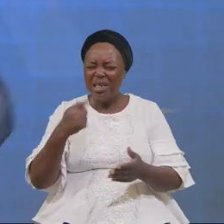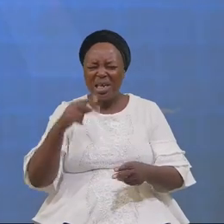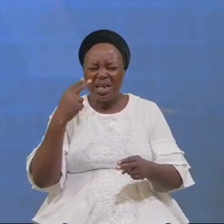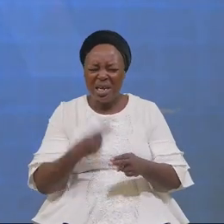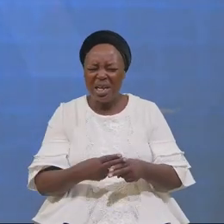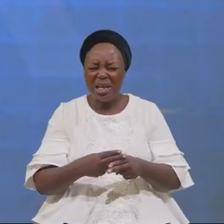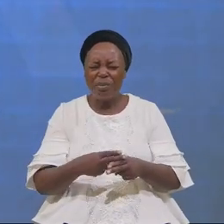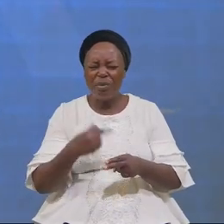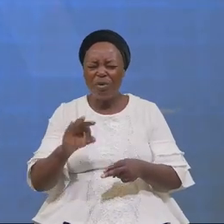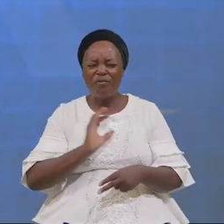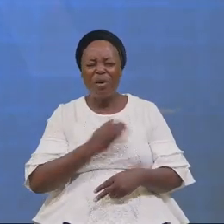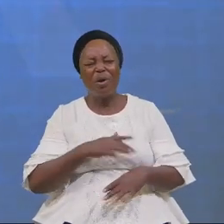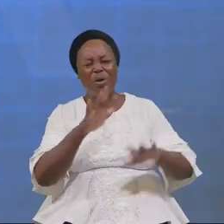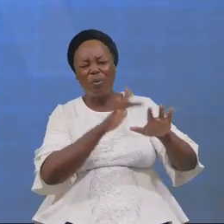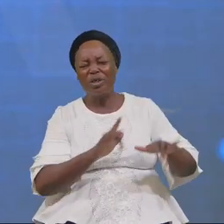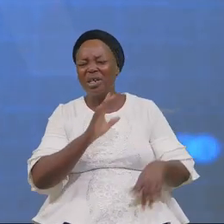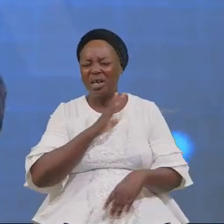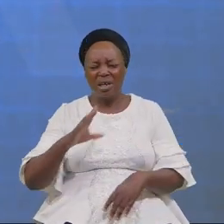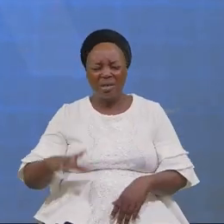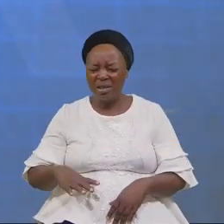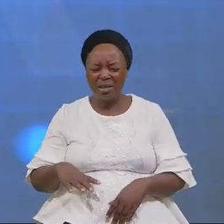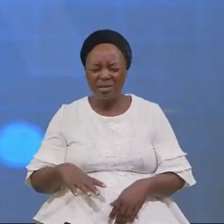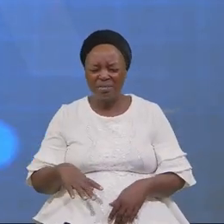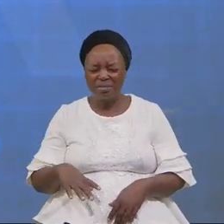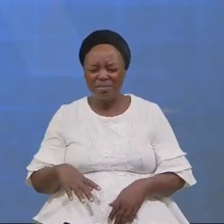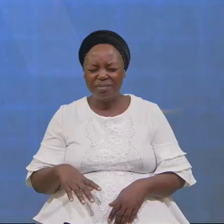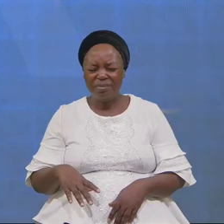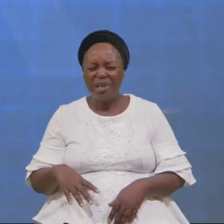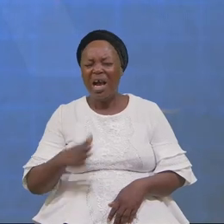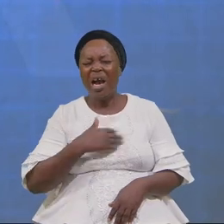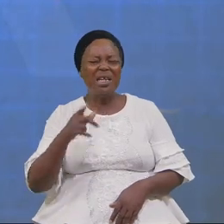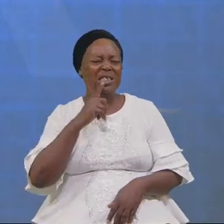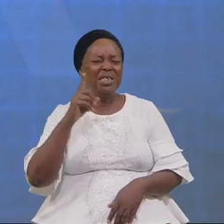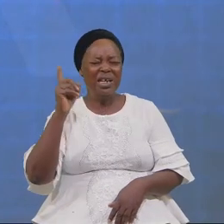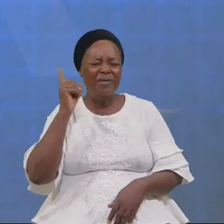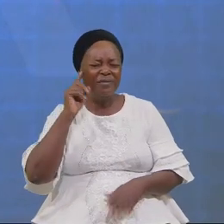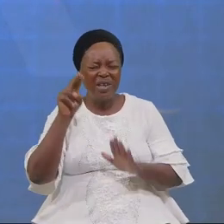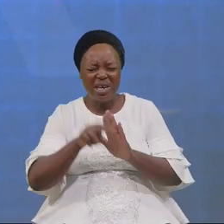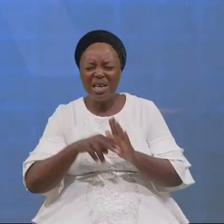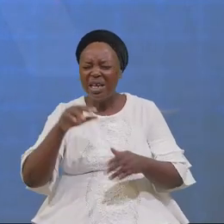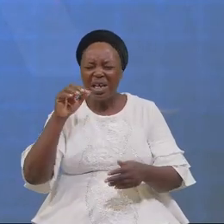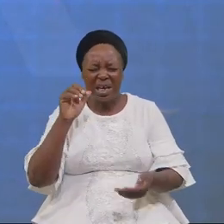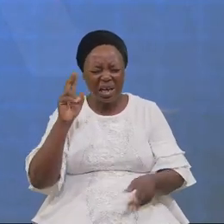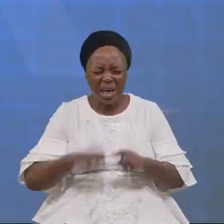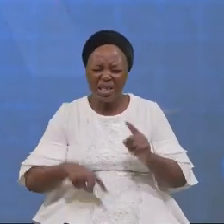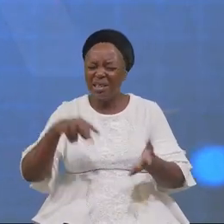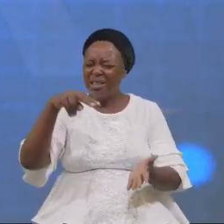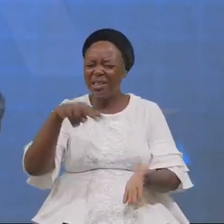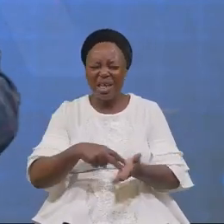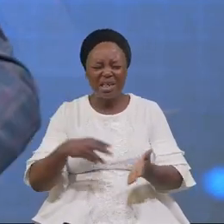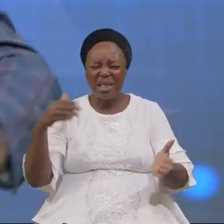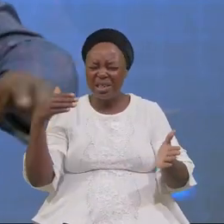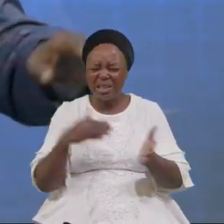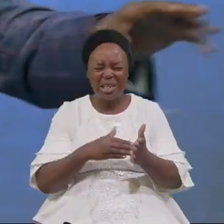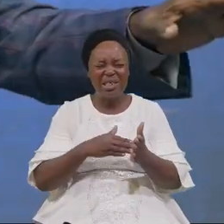our compassionate Christ. And deafness cannot withstand the